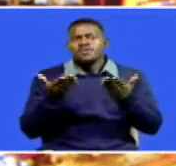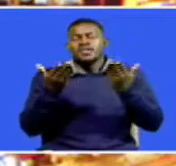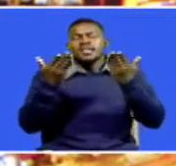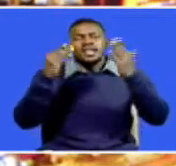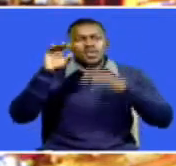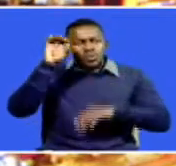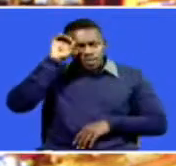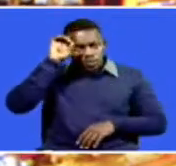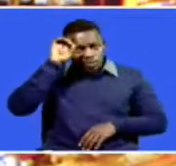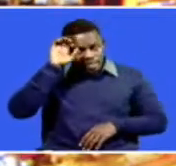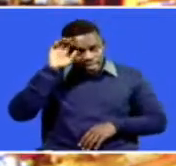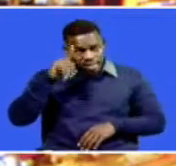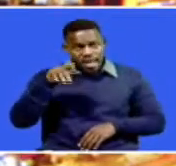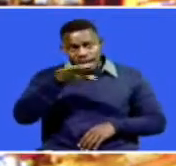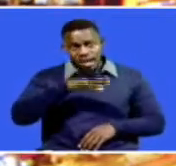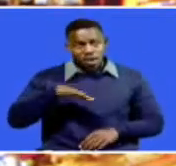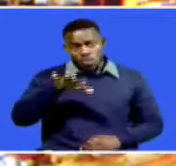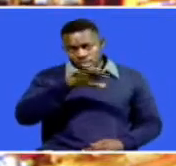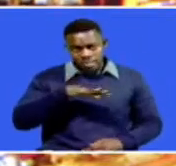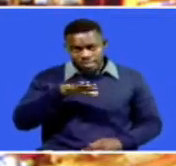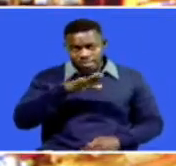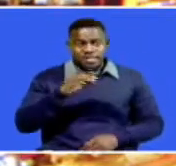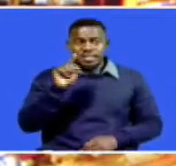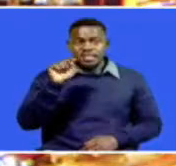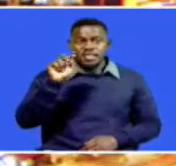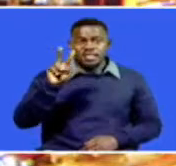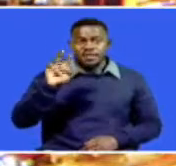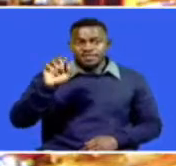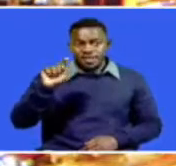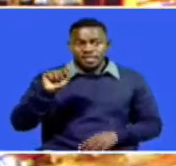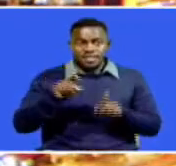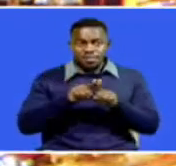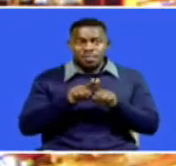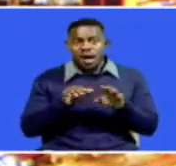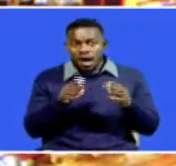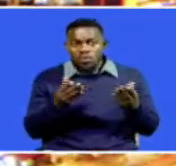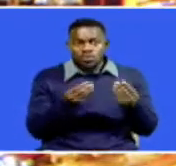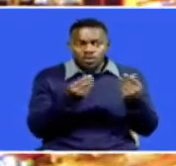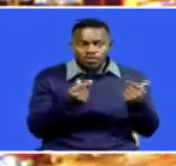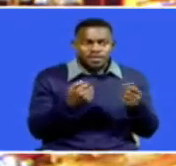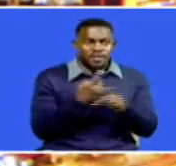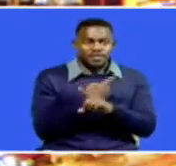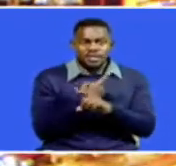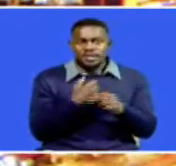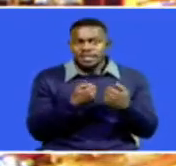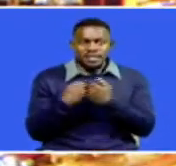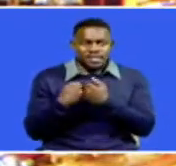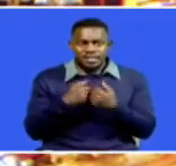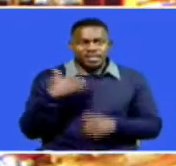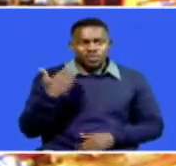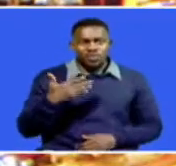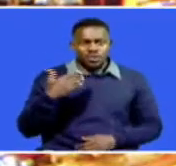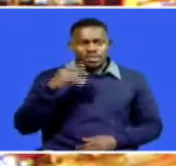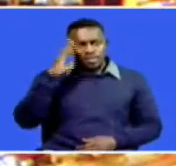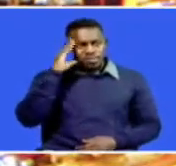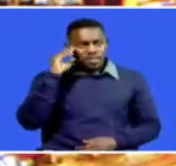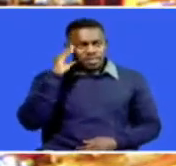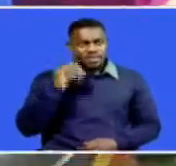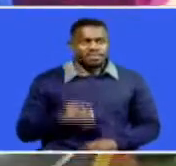TVET institutions as well as how to deal with some of the challenges they face. Clement Masombo has more.